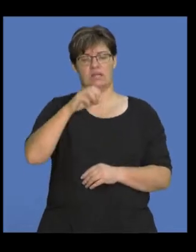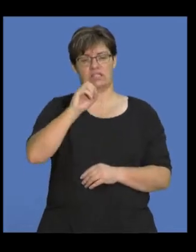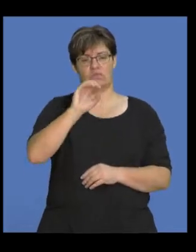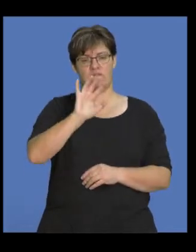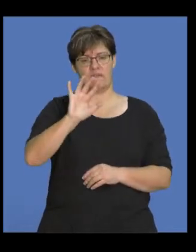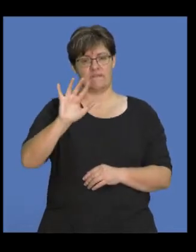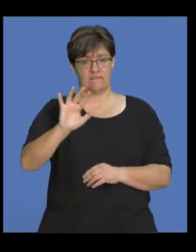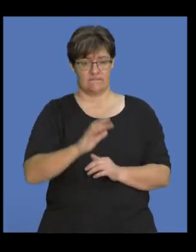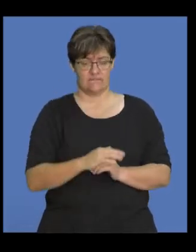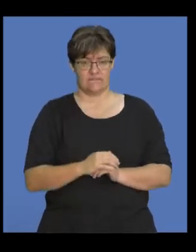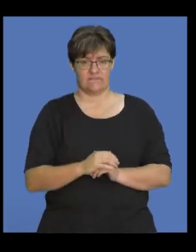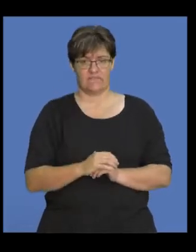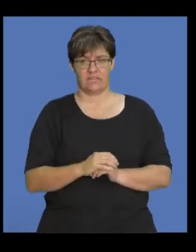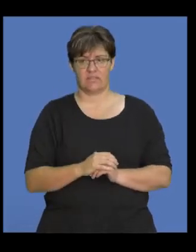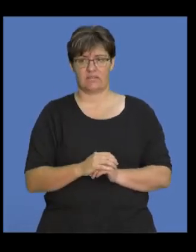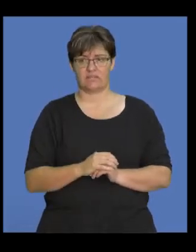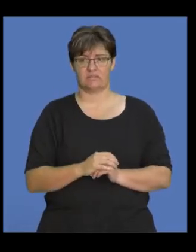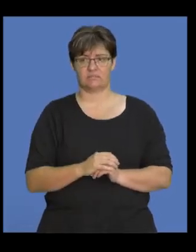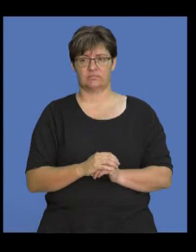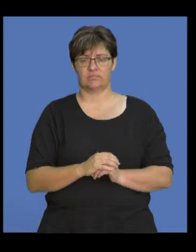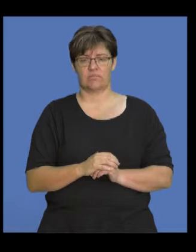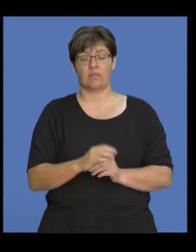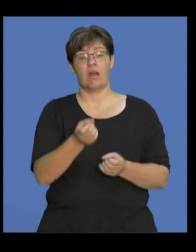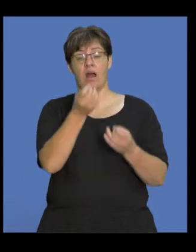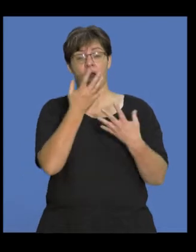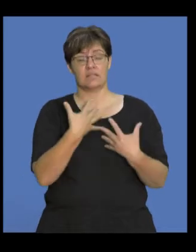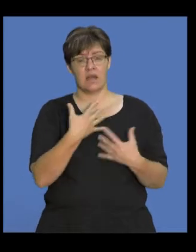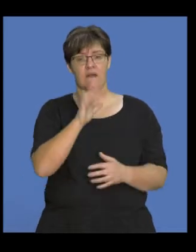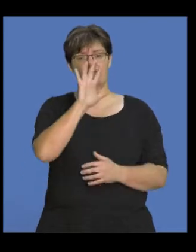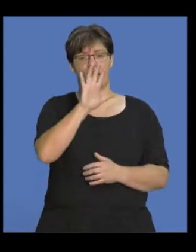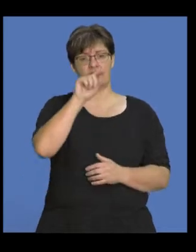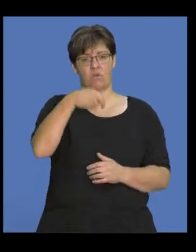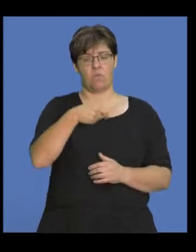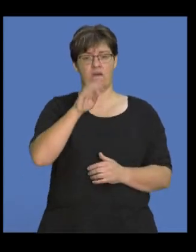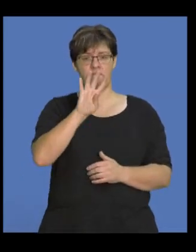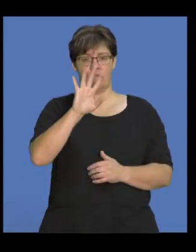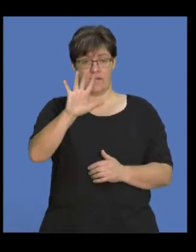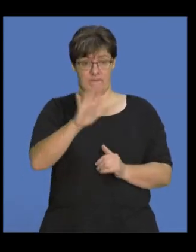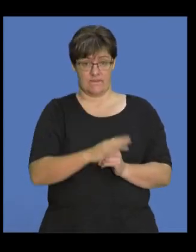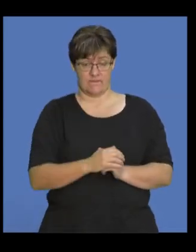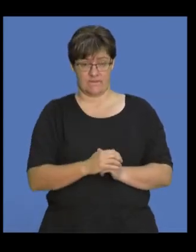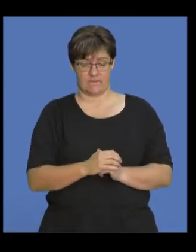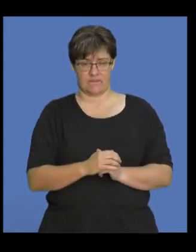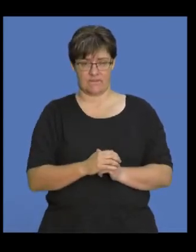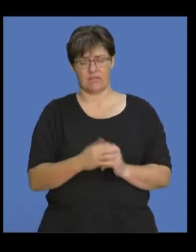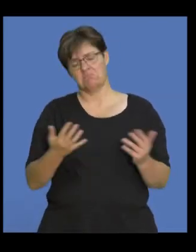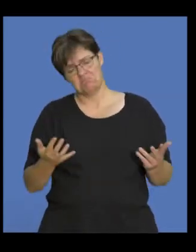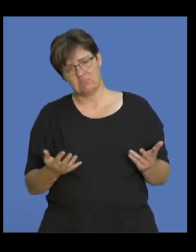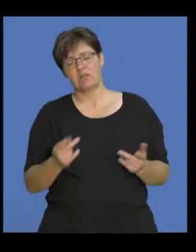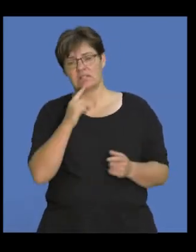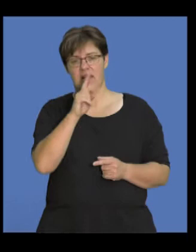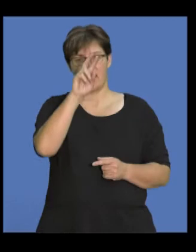0,055. And that will give me 5,45. So roughly, I will say n will